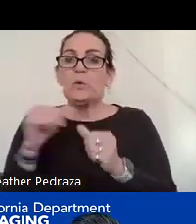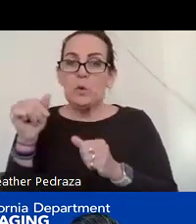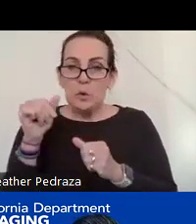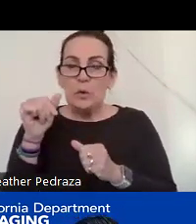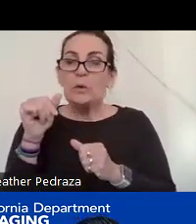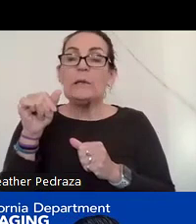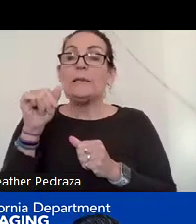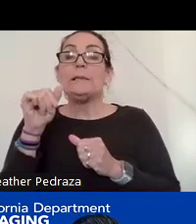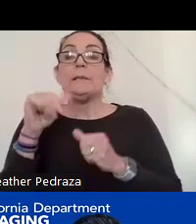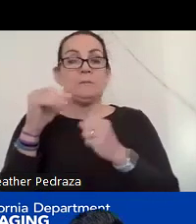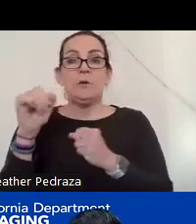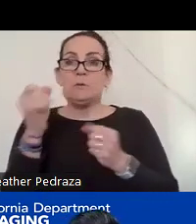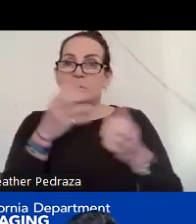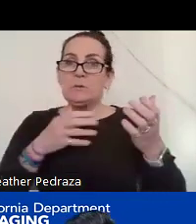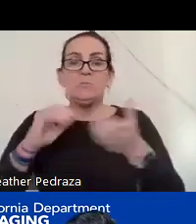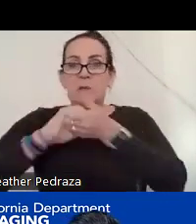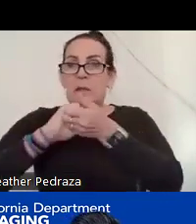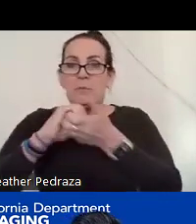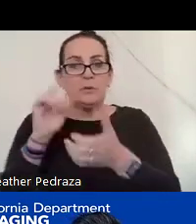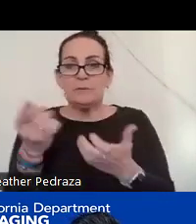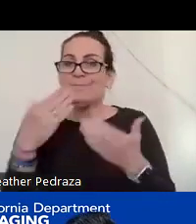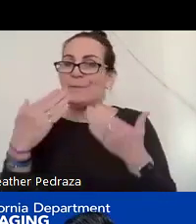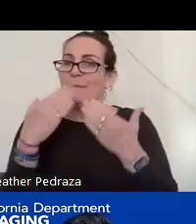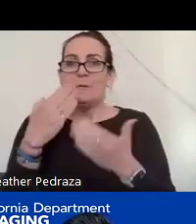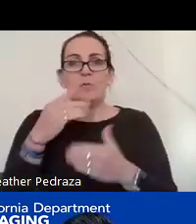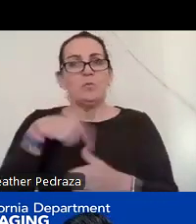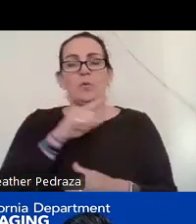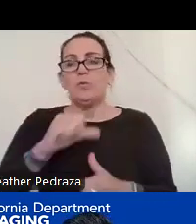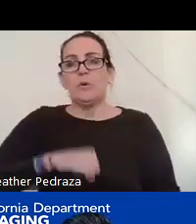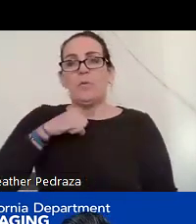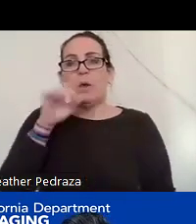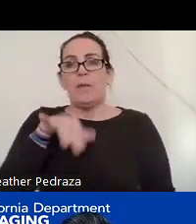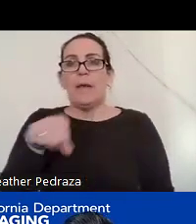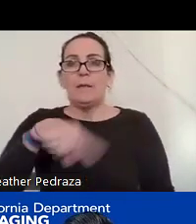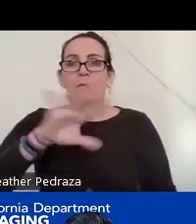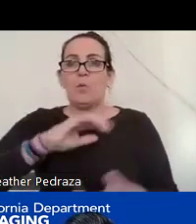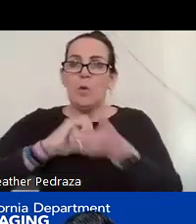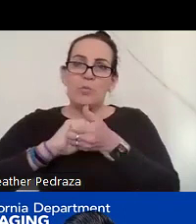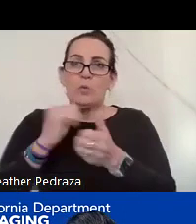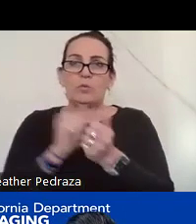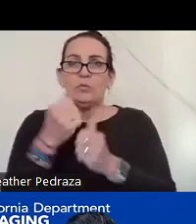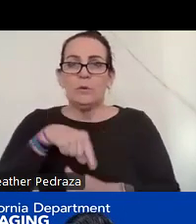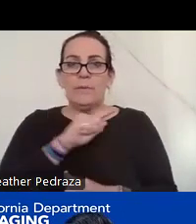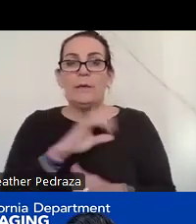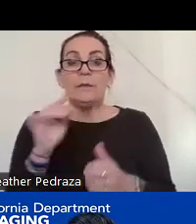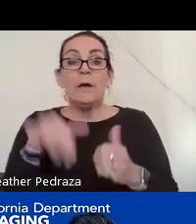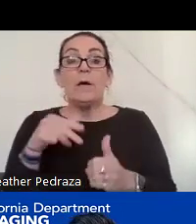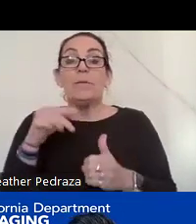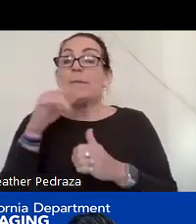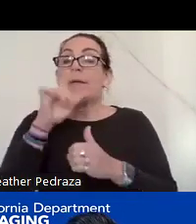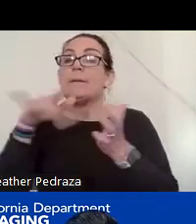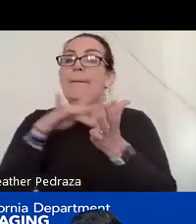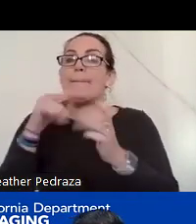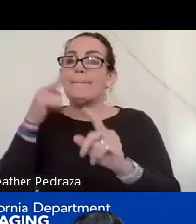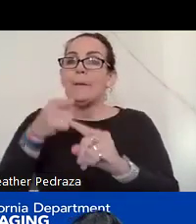effective public-private partnership, something that we're proud of, and I think it's fitting that this midpoint evaluation is informed by our broad network of public and